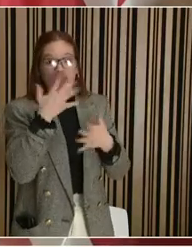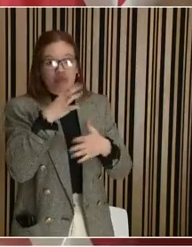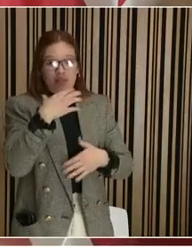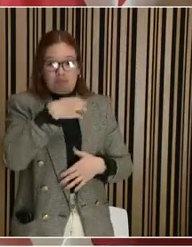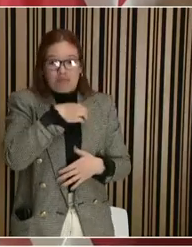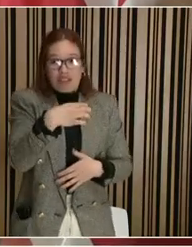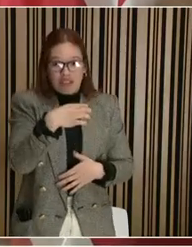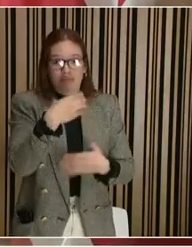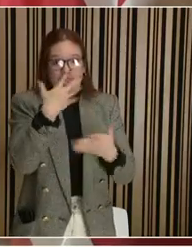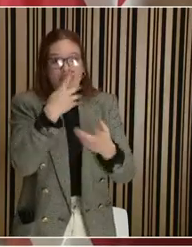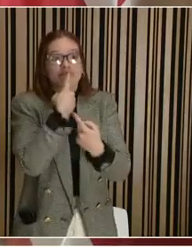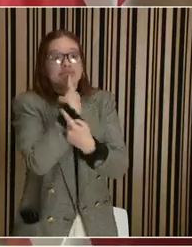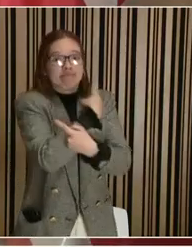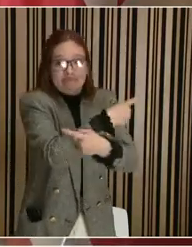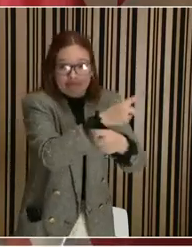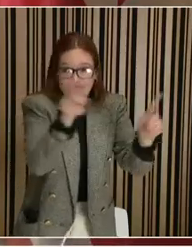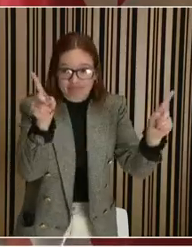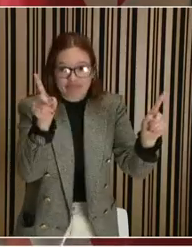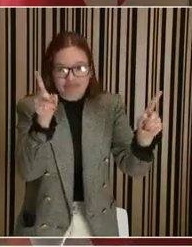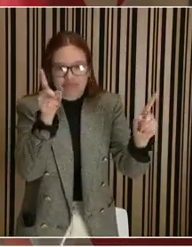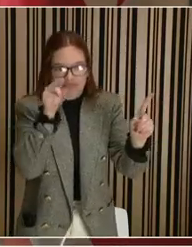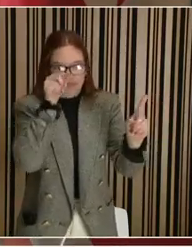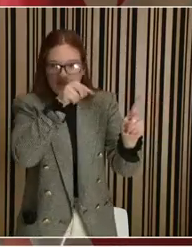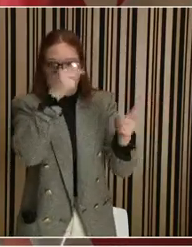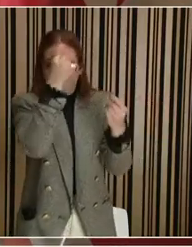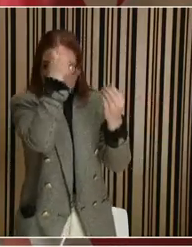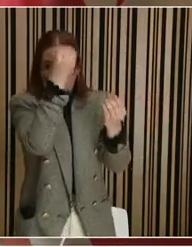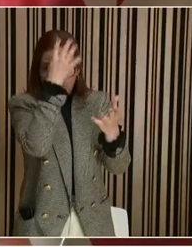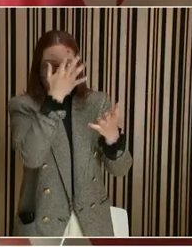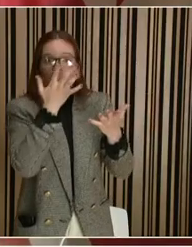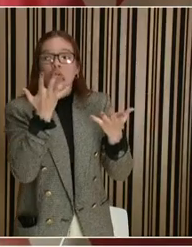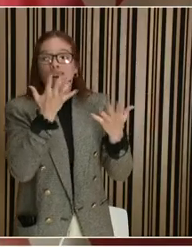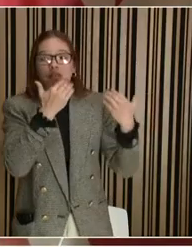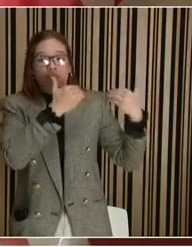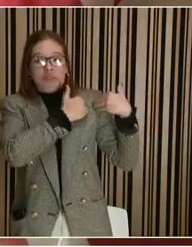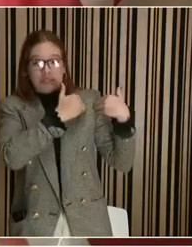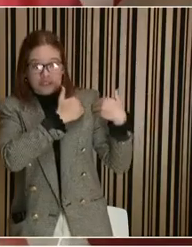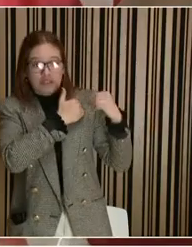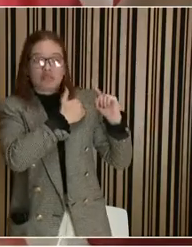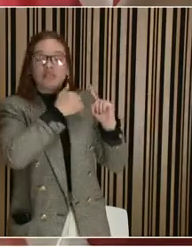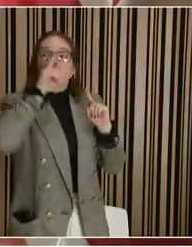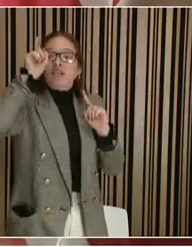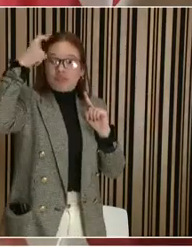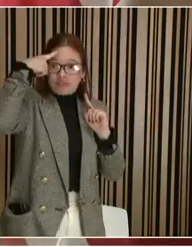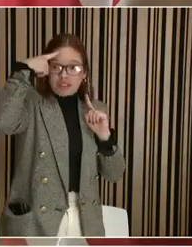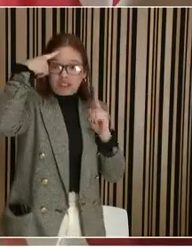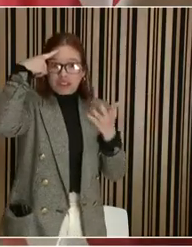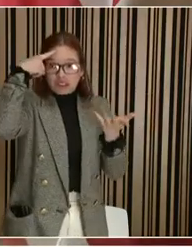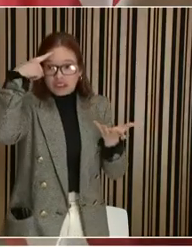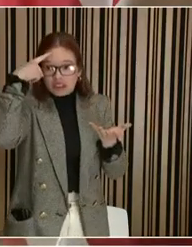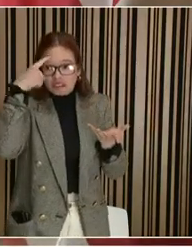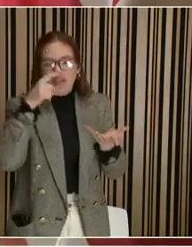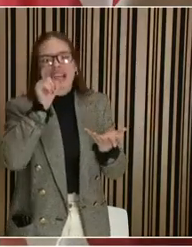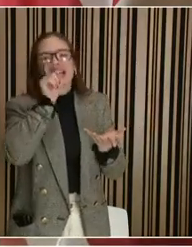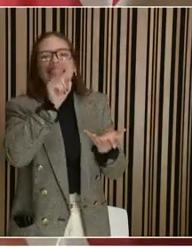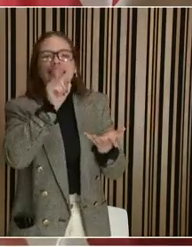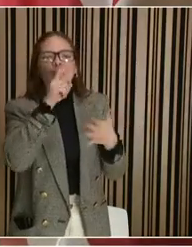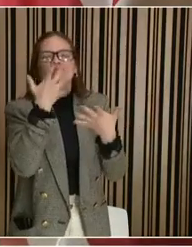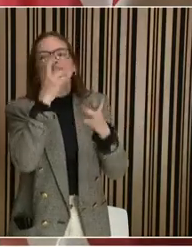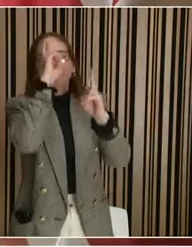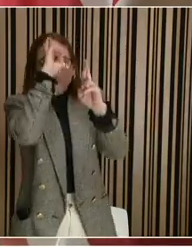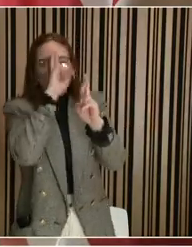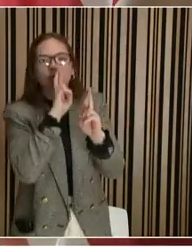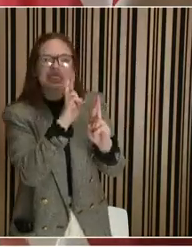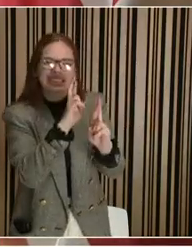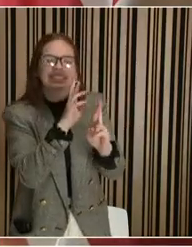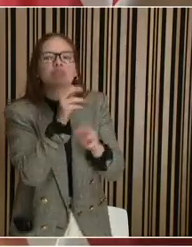have a greater duty as the government to respect the privacy of